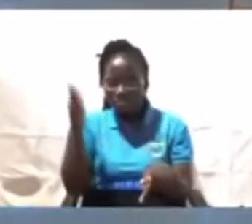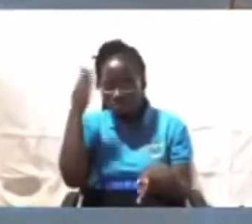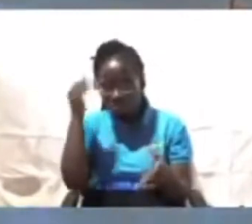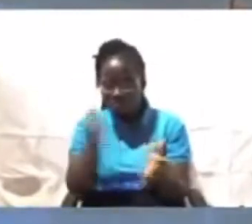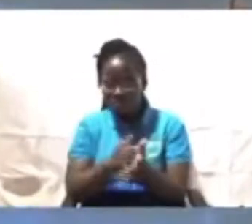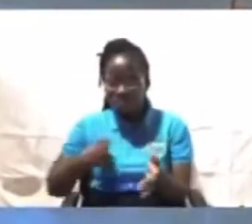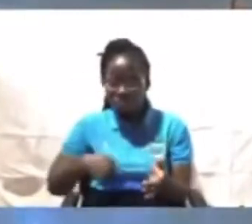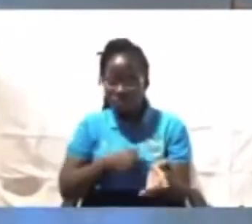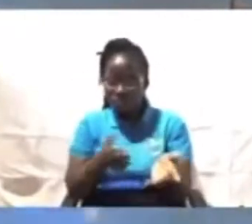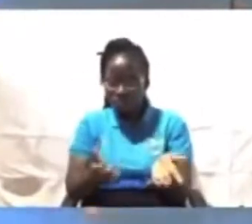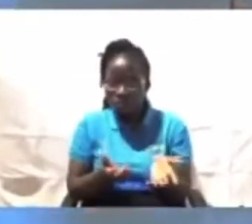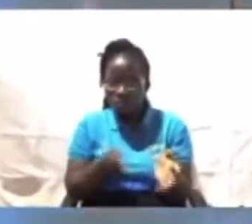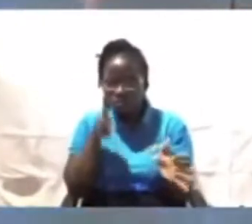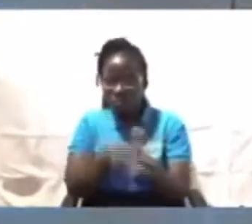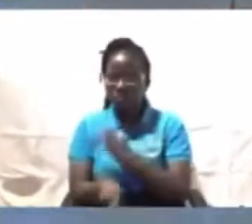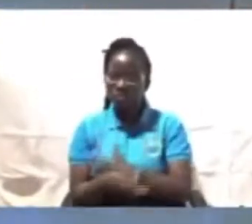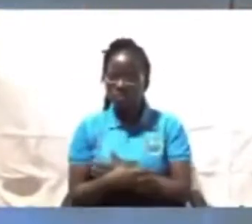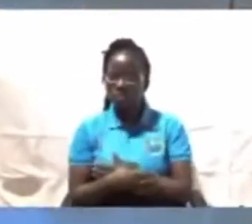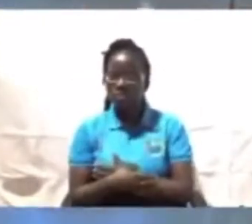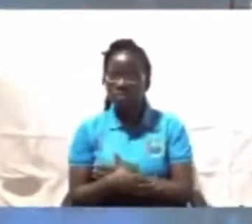oho na to me ajunjun ma start isu